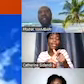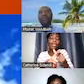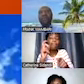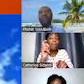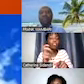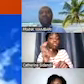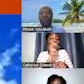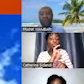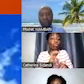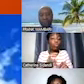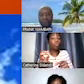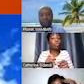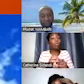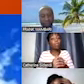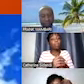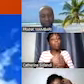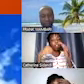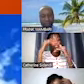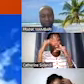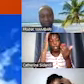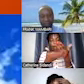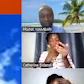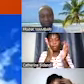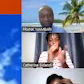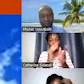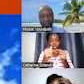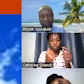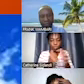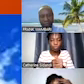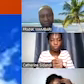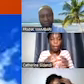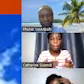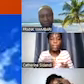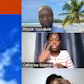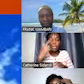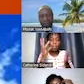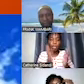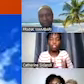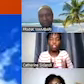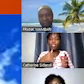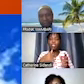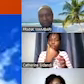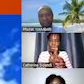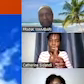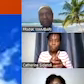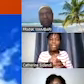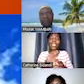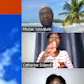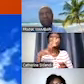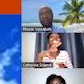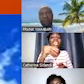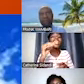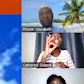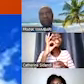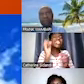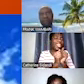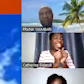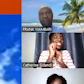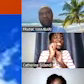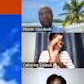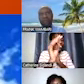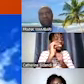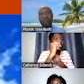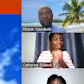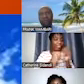move on. Okay, I've seen somebody say it took them 13 years of stagnation and blaming